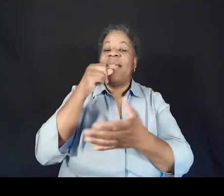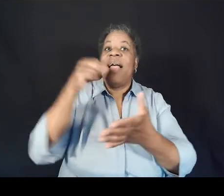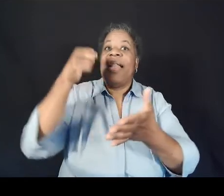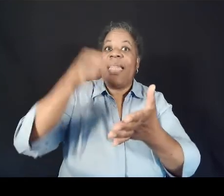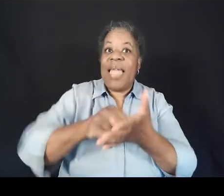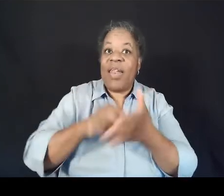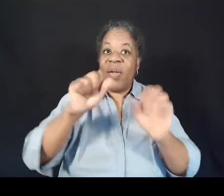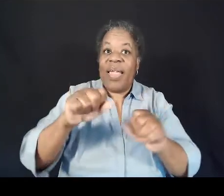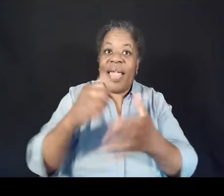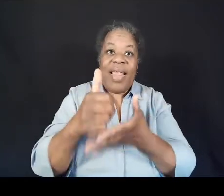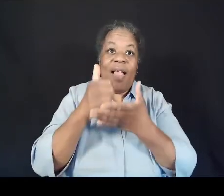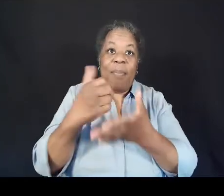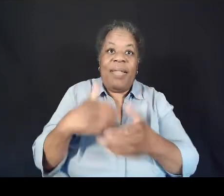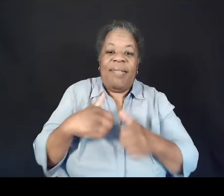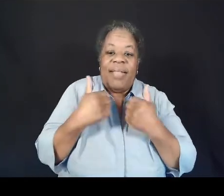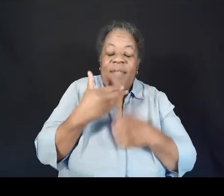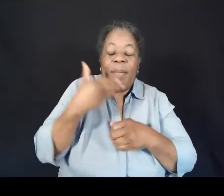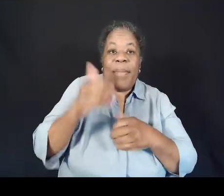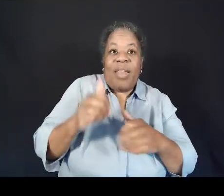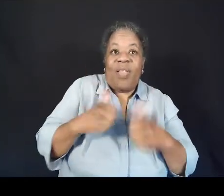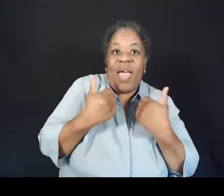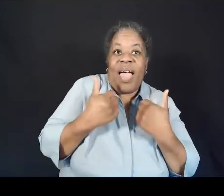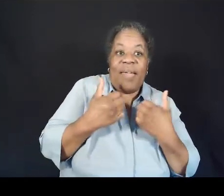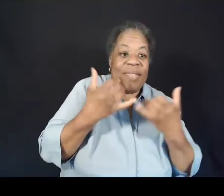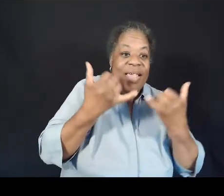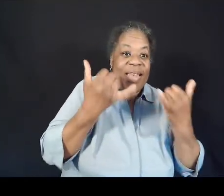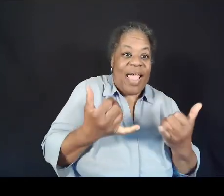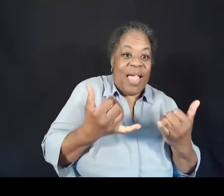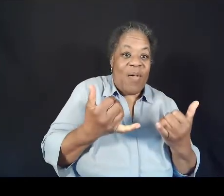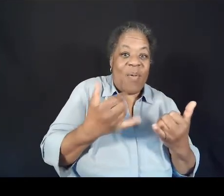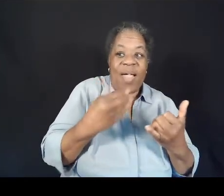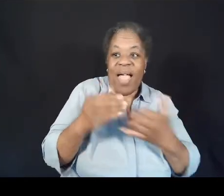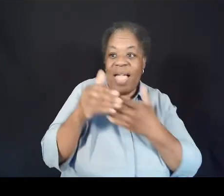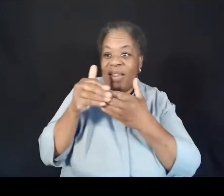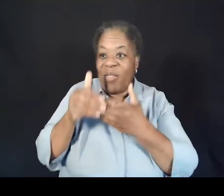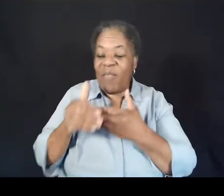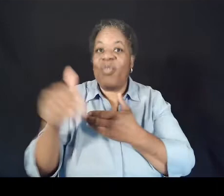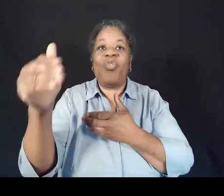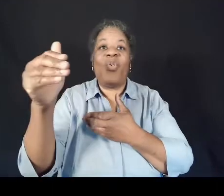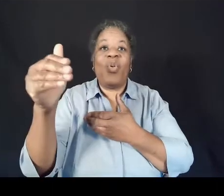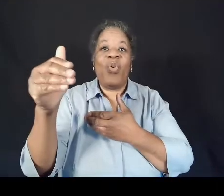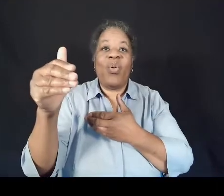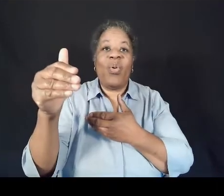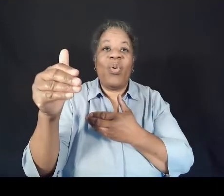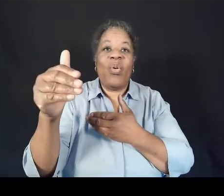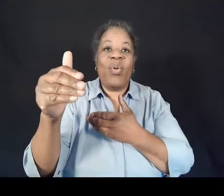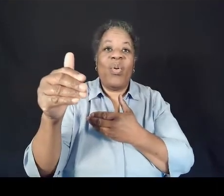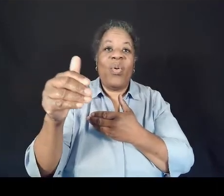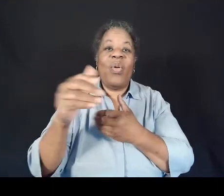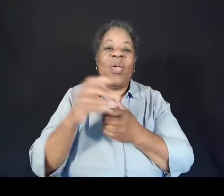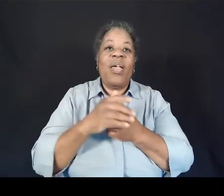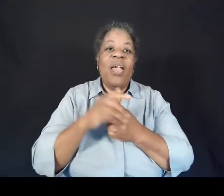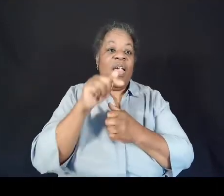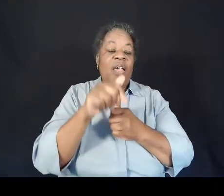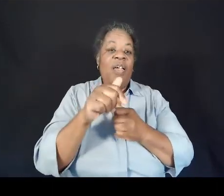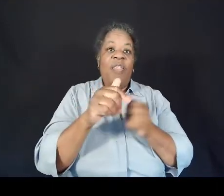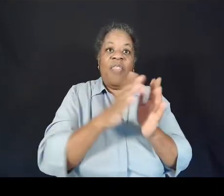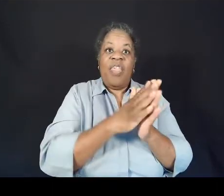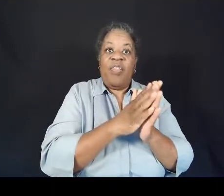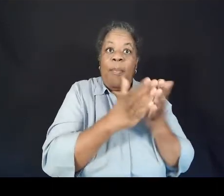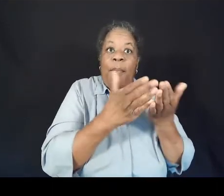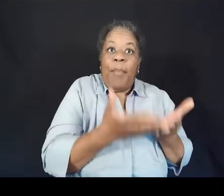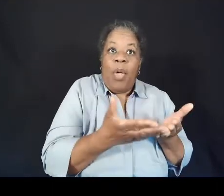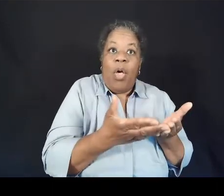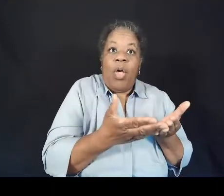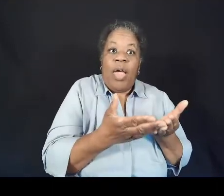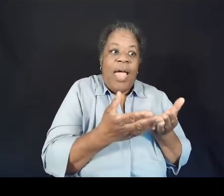live better lives today and in the future. And like a sports almanac, this book doesn't contain a lot of